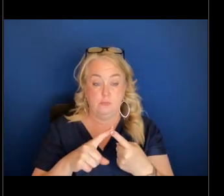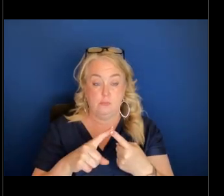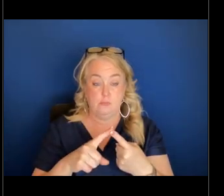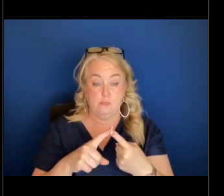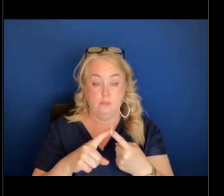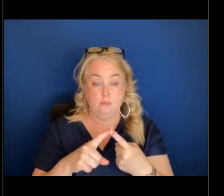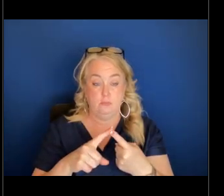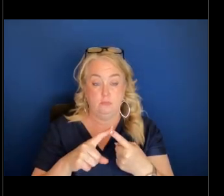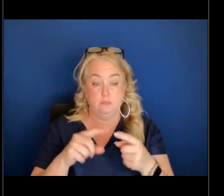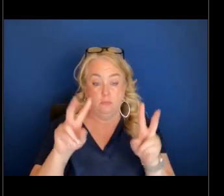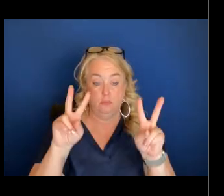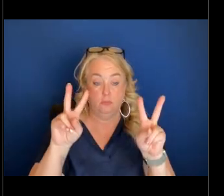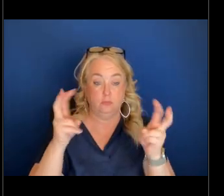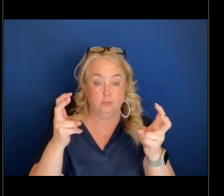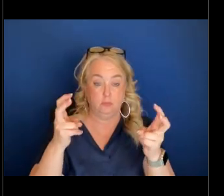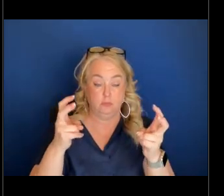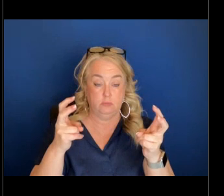topics,